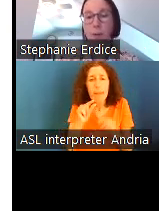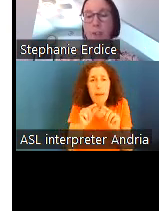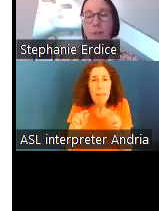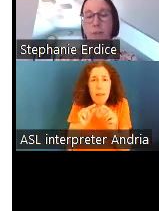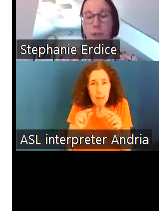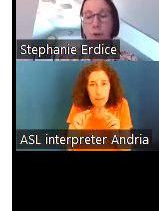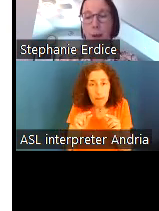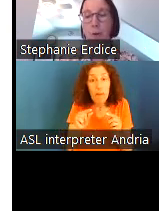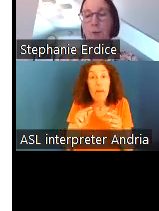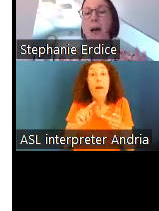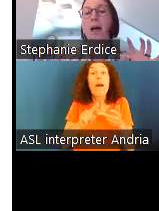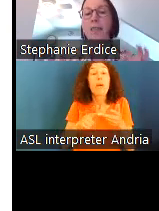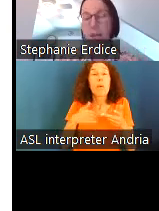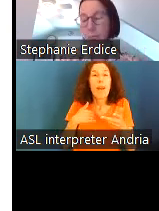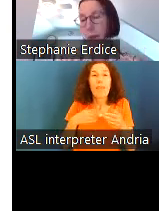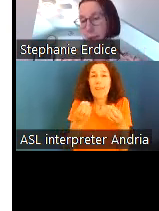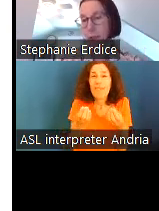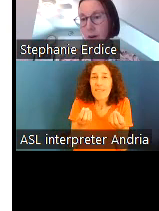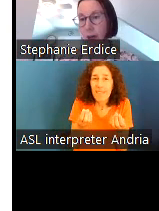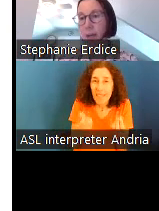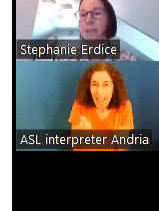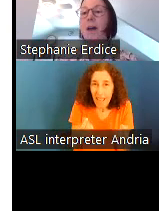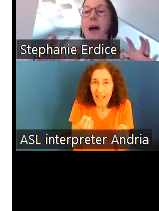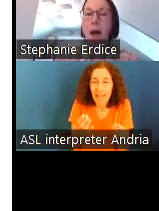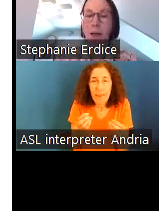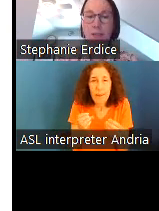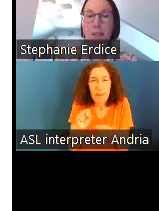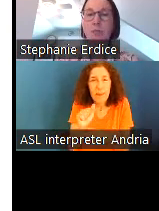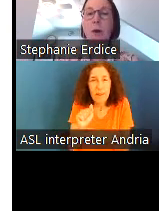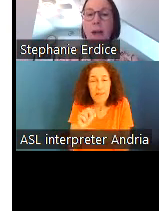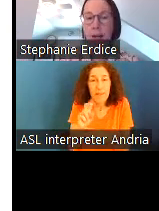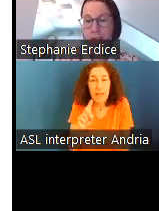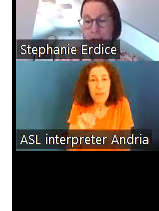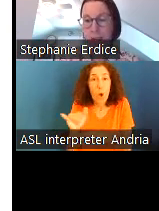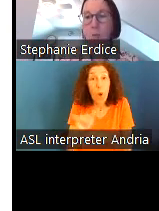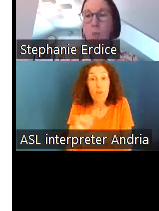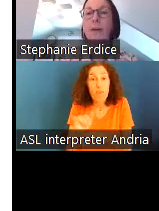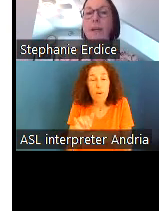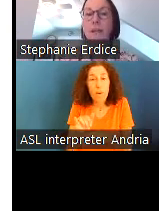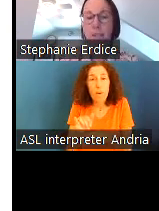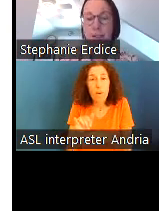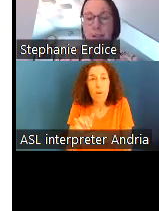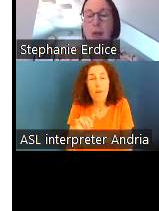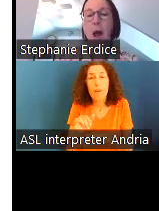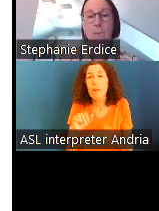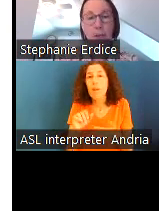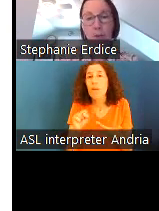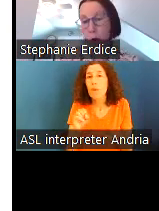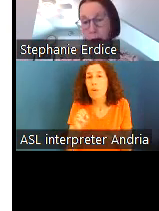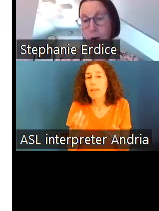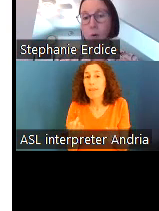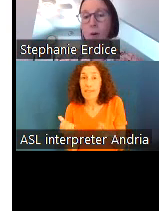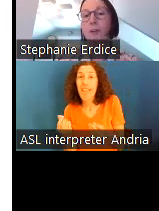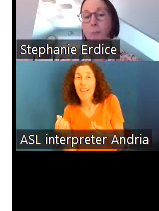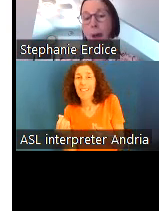big boulders and those little pebbles, that's what I consider ethics. Ethics is what guides us when there isn't a